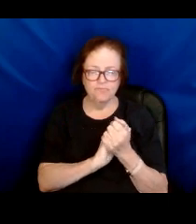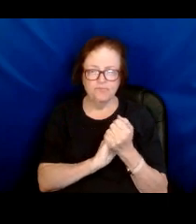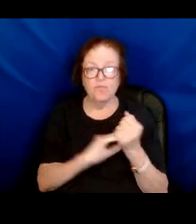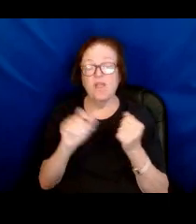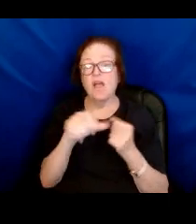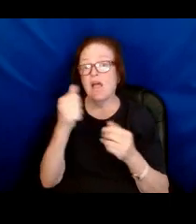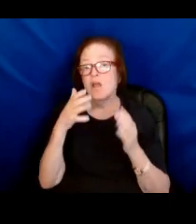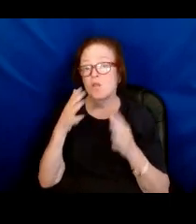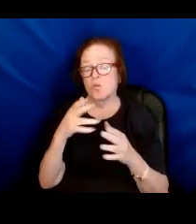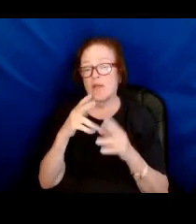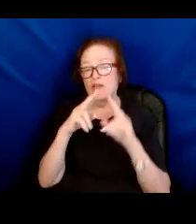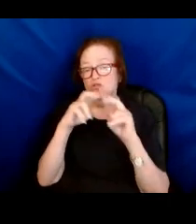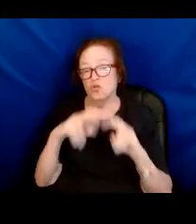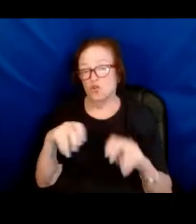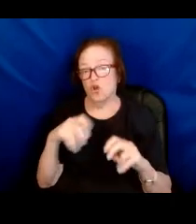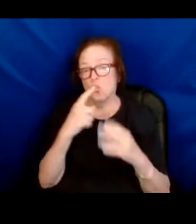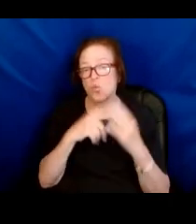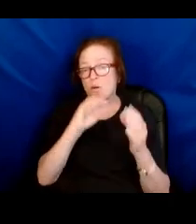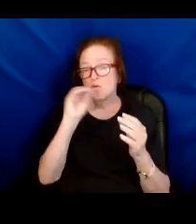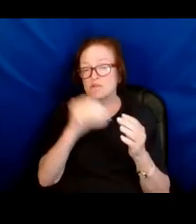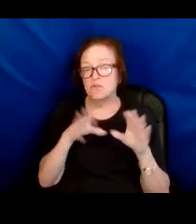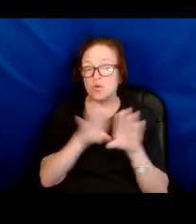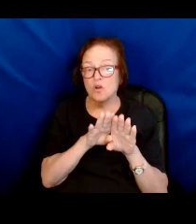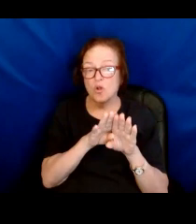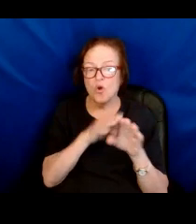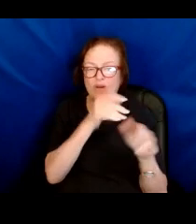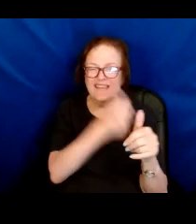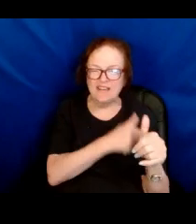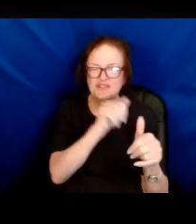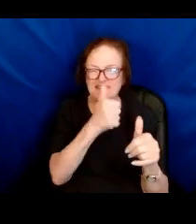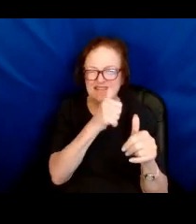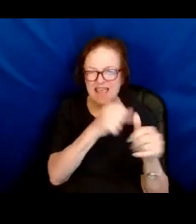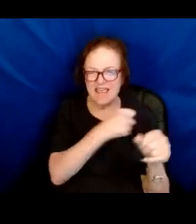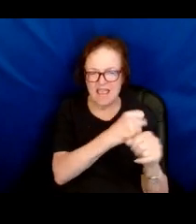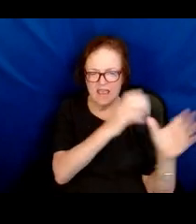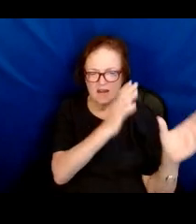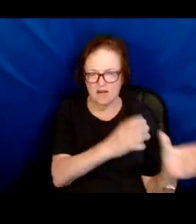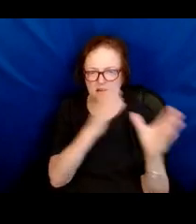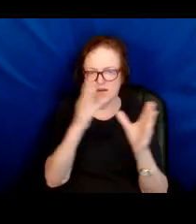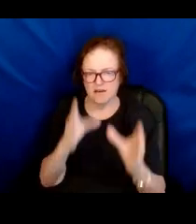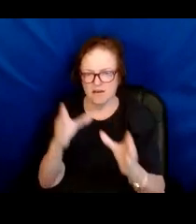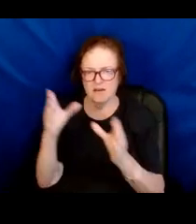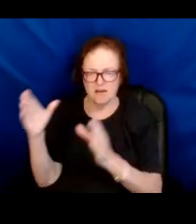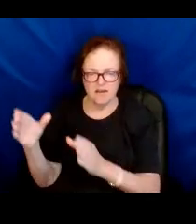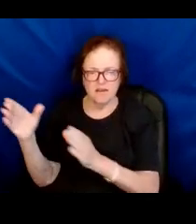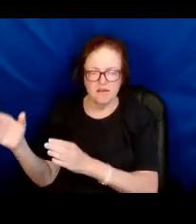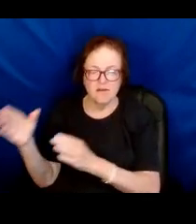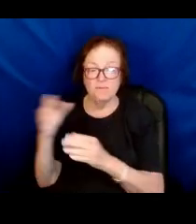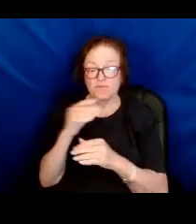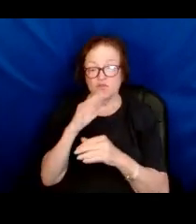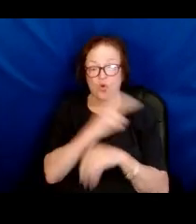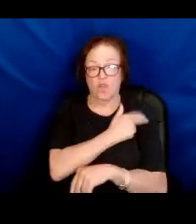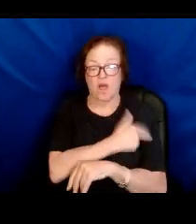Another way to look at it is what percent of the beds were closed in each decade. So of the state hospital beds, 65% of